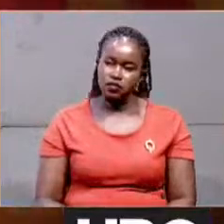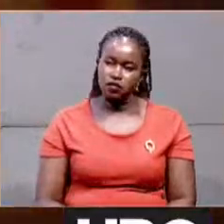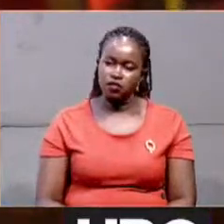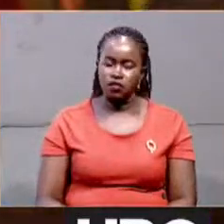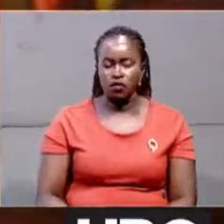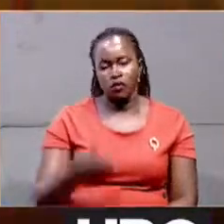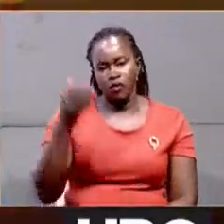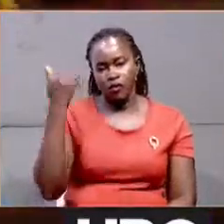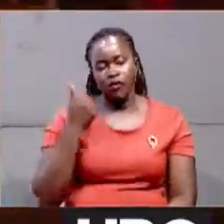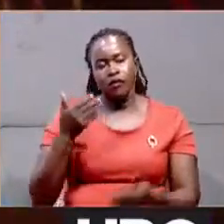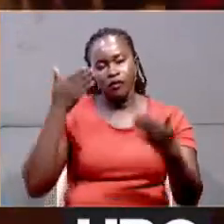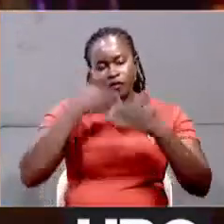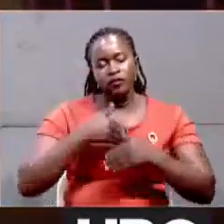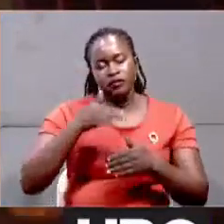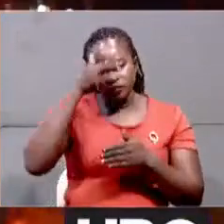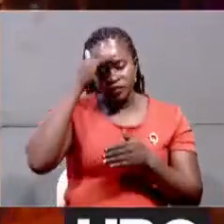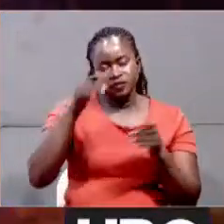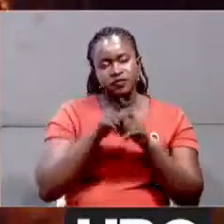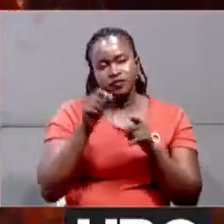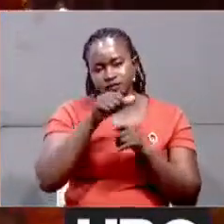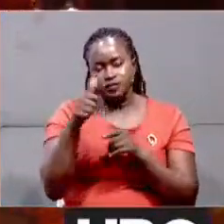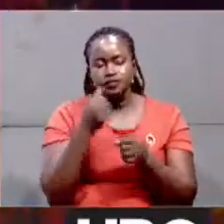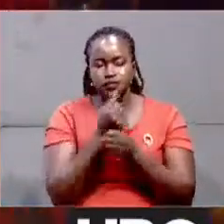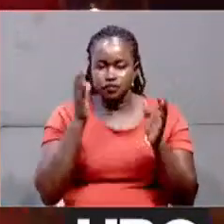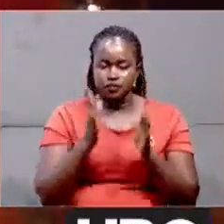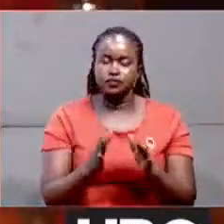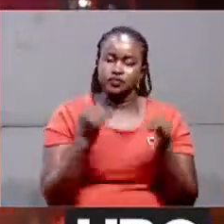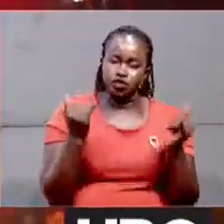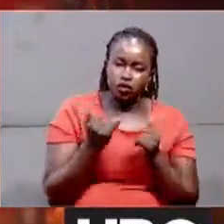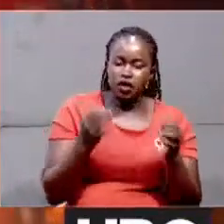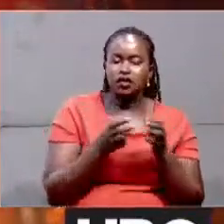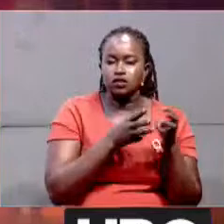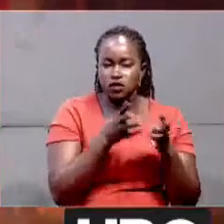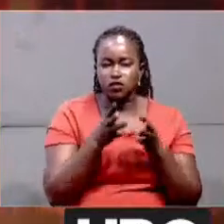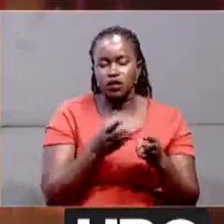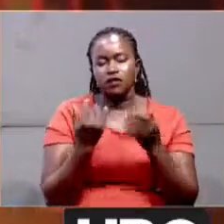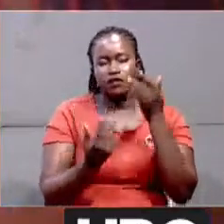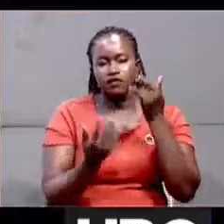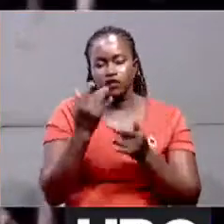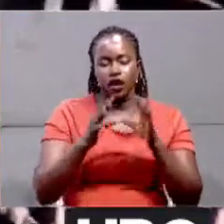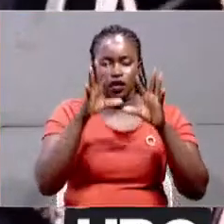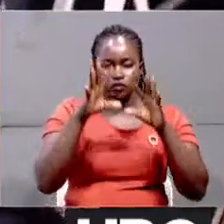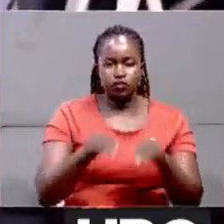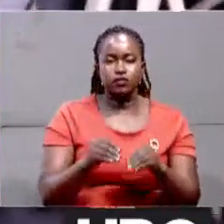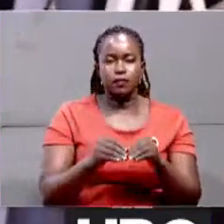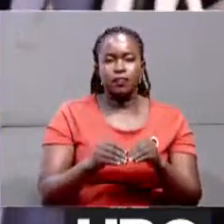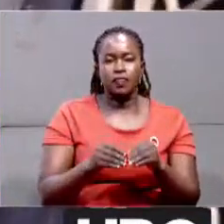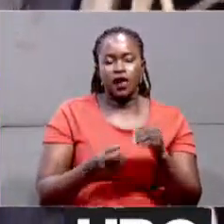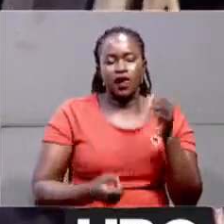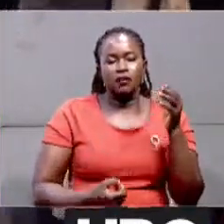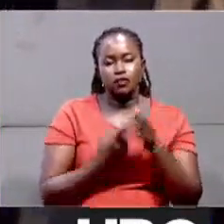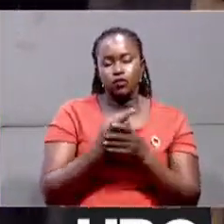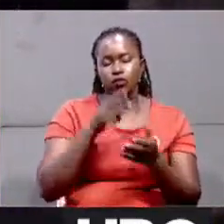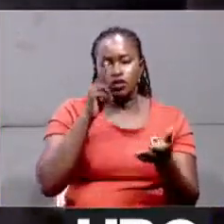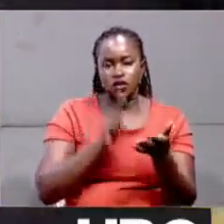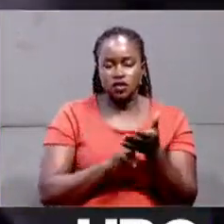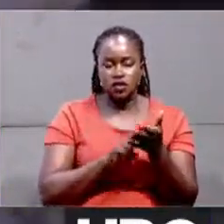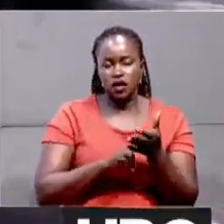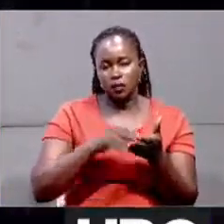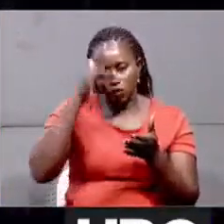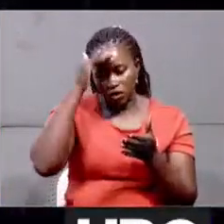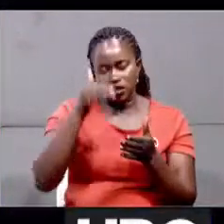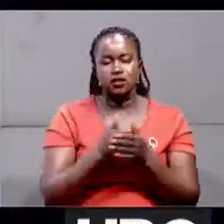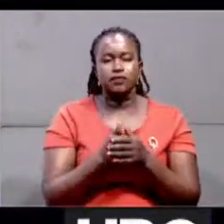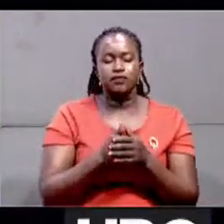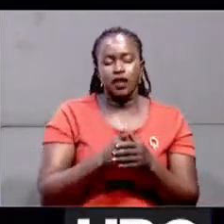Last night, police and other rescuers fought tooth and nail to put off a fire that caught Ntinda Police Post living properties that comprised